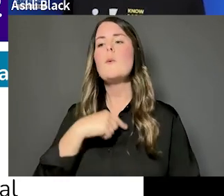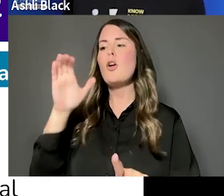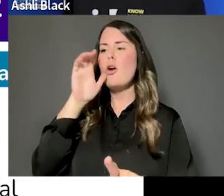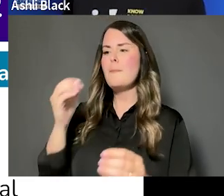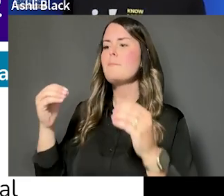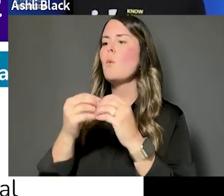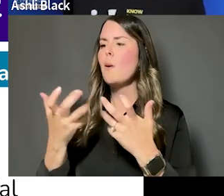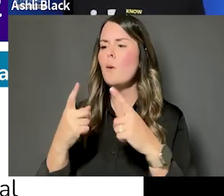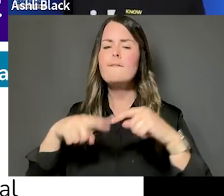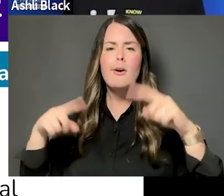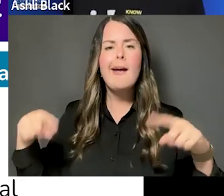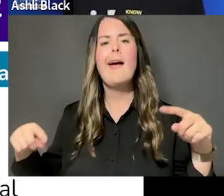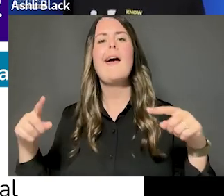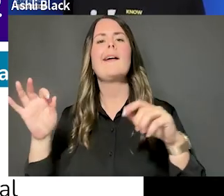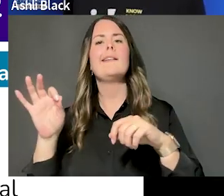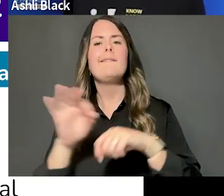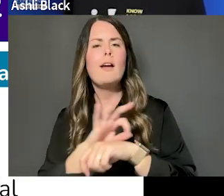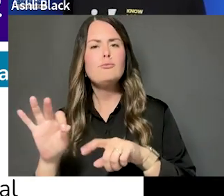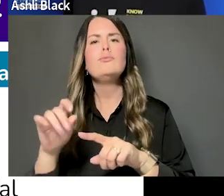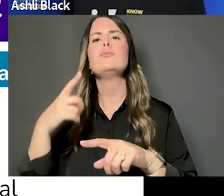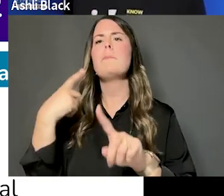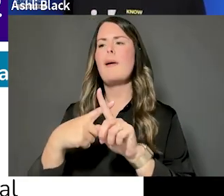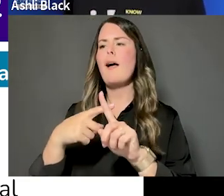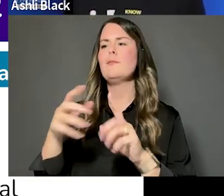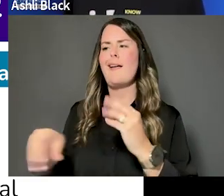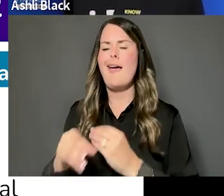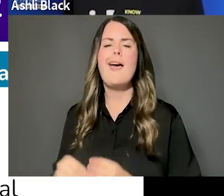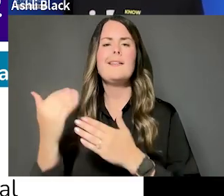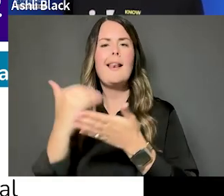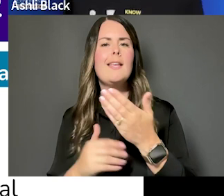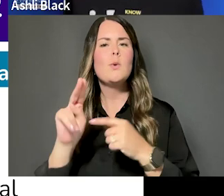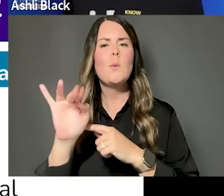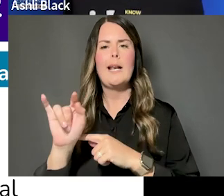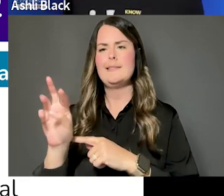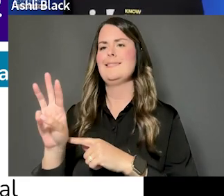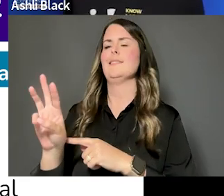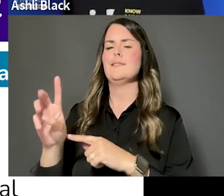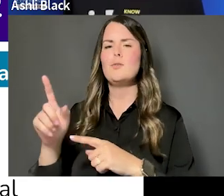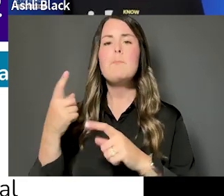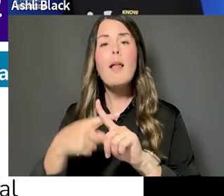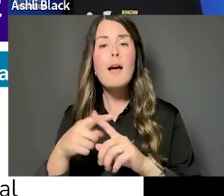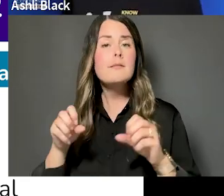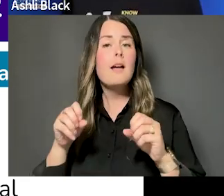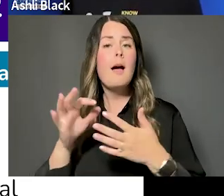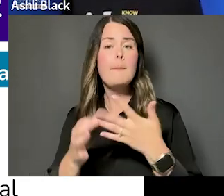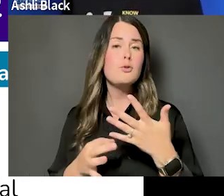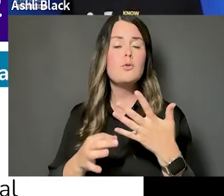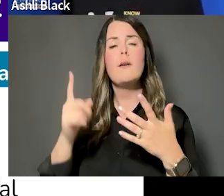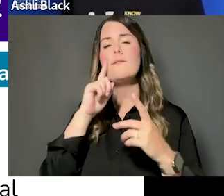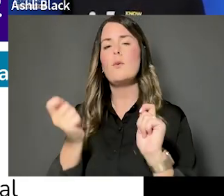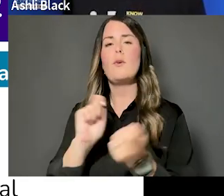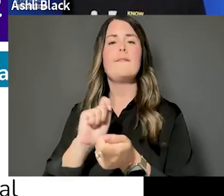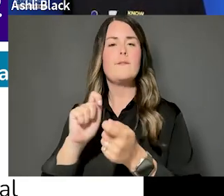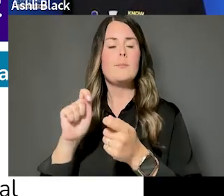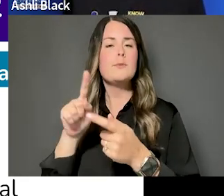work transforming a variety of function types, and added a set of lessons to Unit 6 to do so, including an optional lesson on